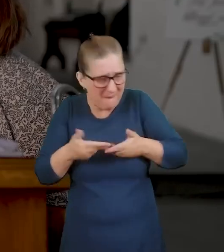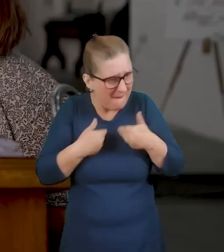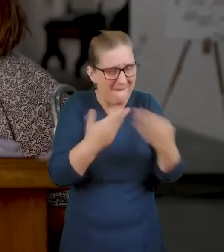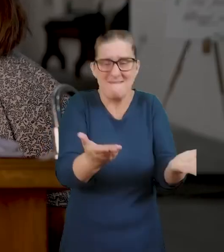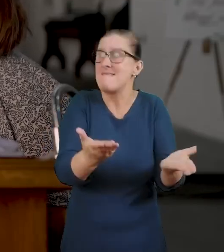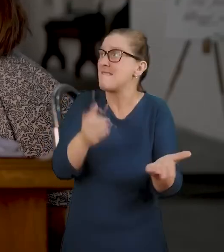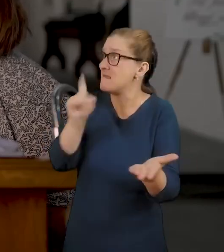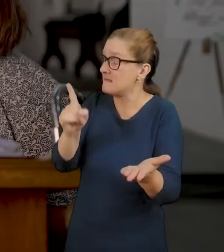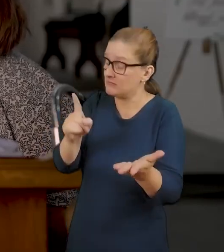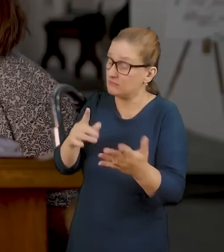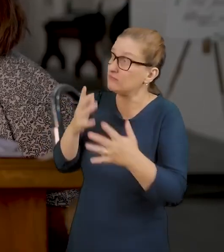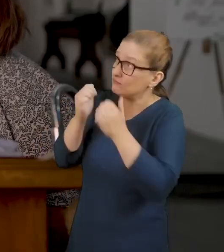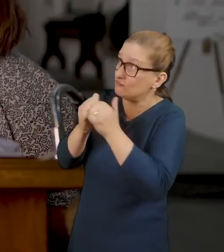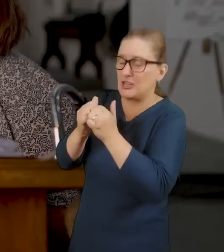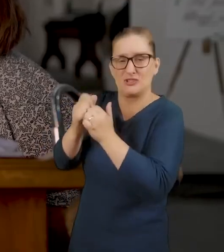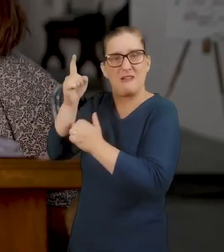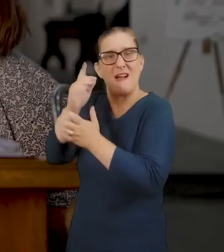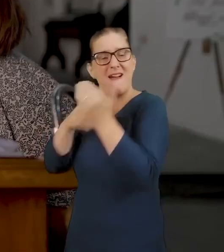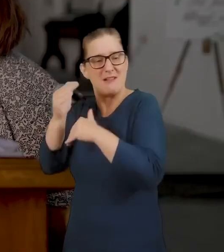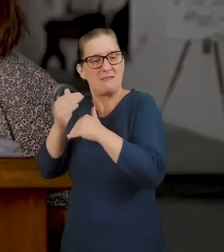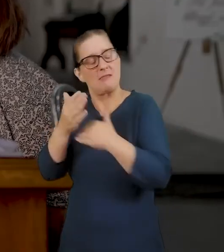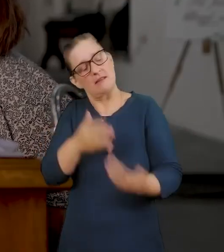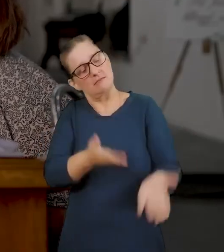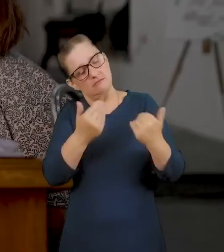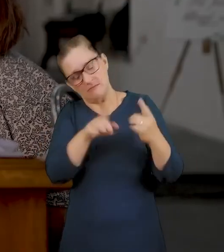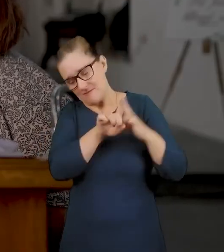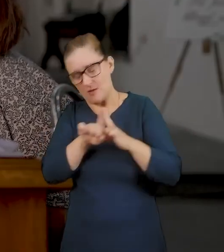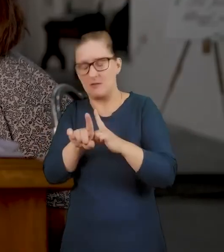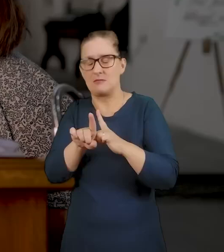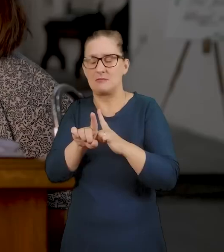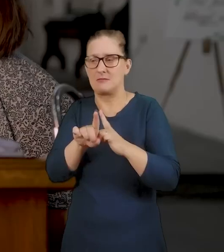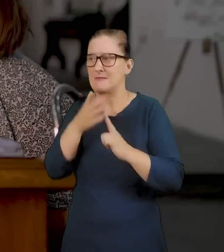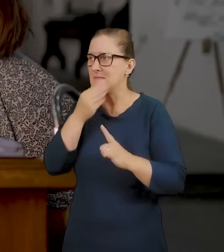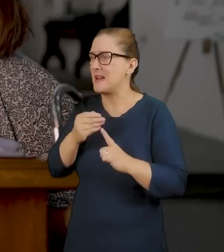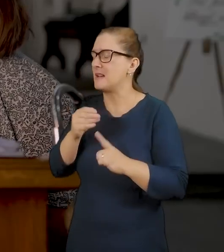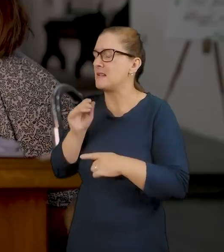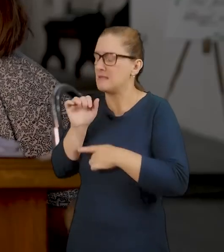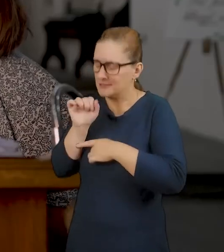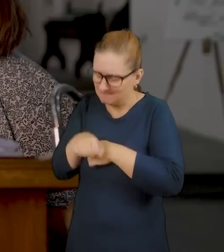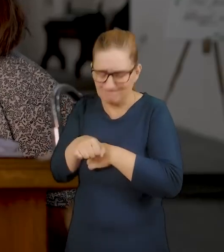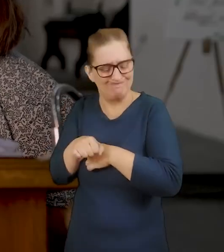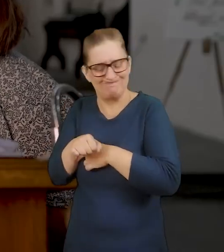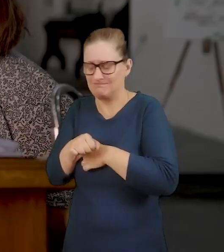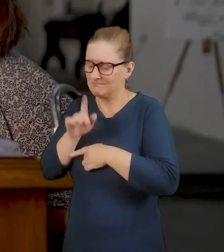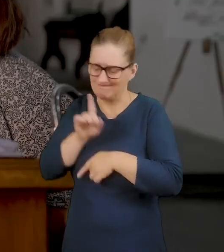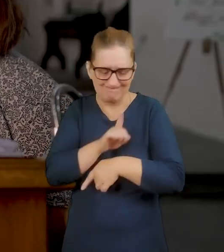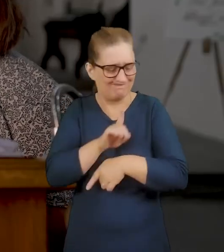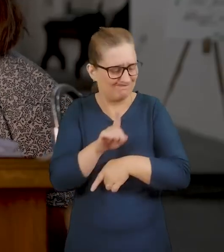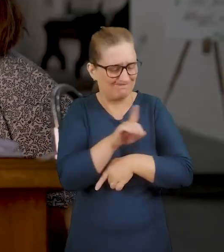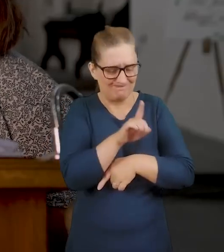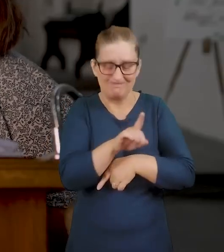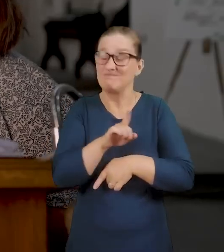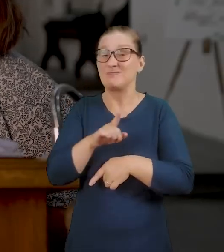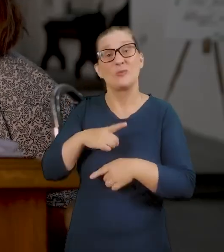poor, and you will have treasure in heaven. Then come, follow me." At this, the man's face fell. He went